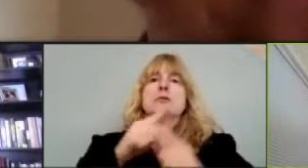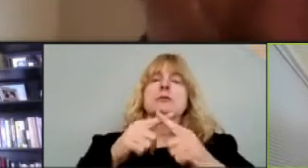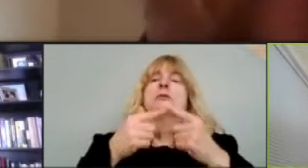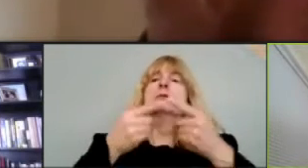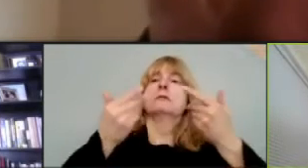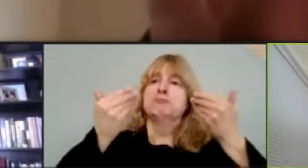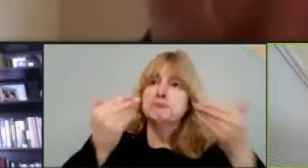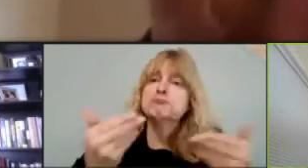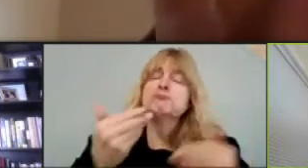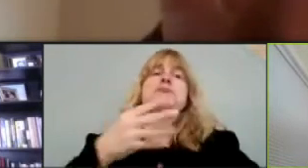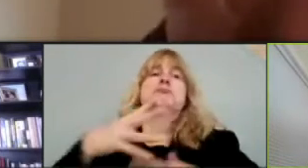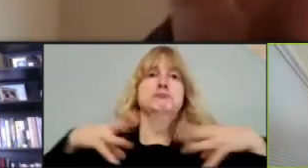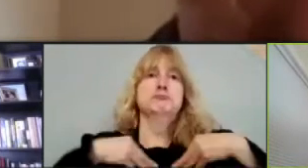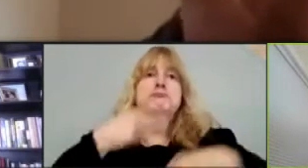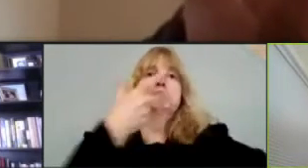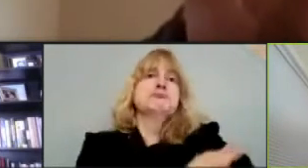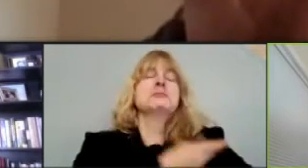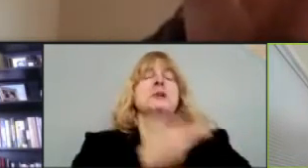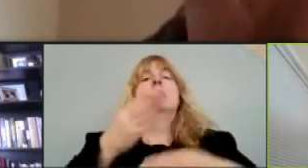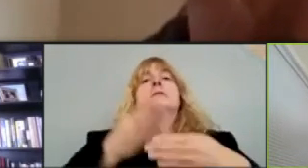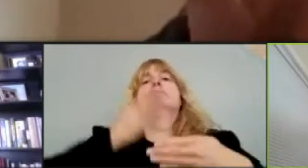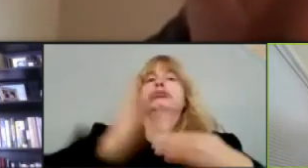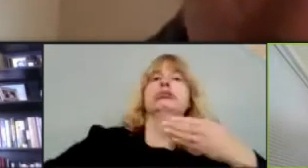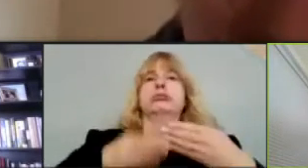had a couple things I wanted to talk about, if I could.